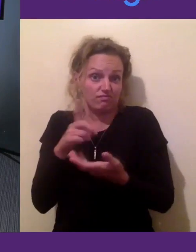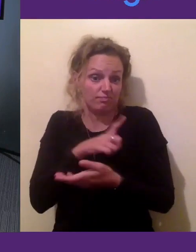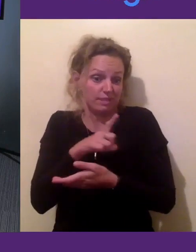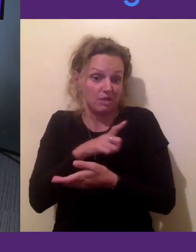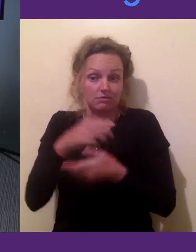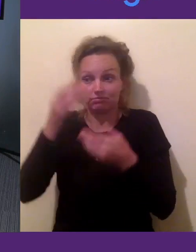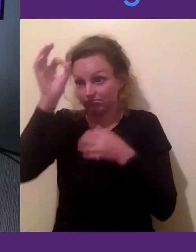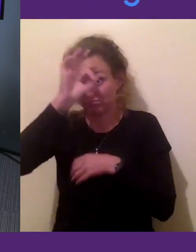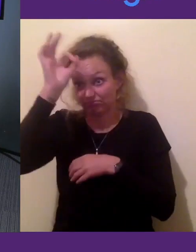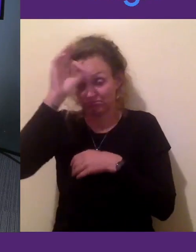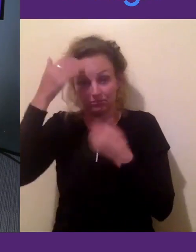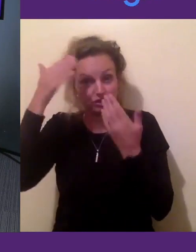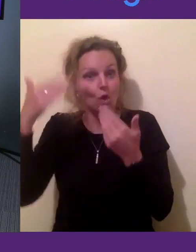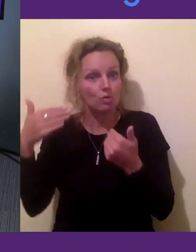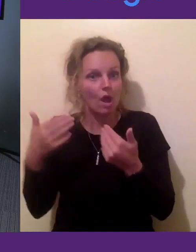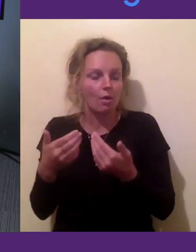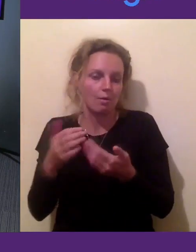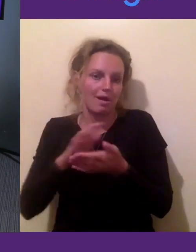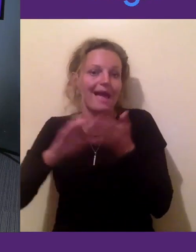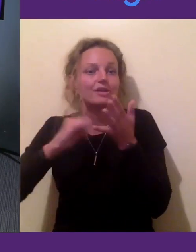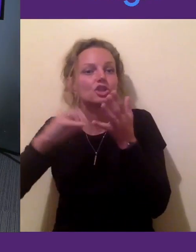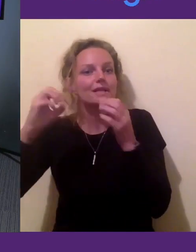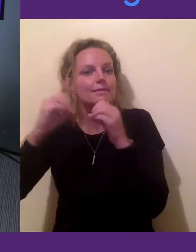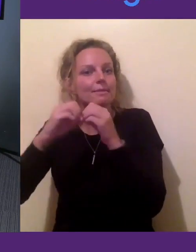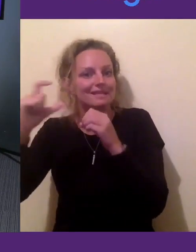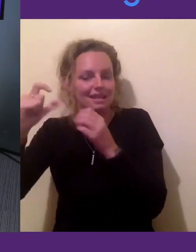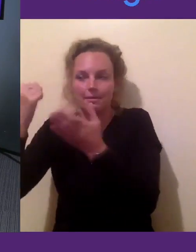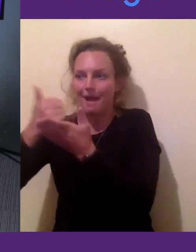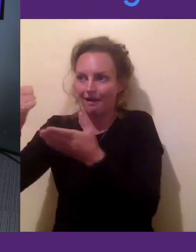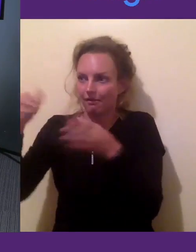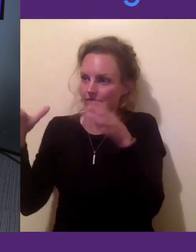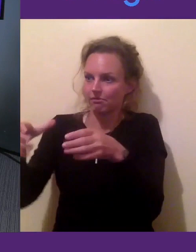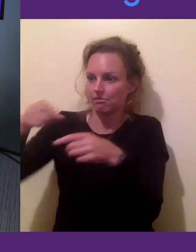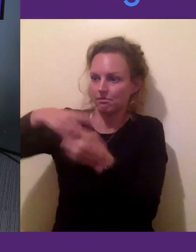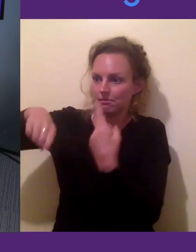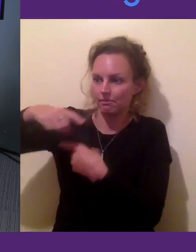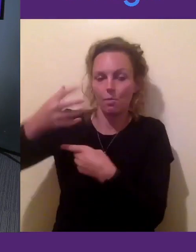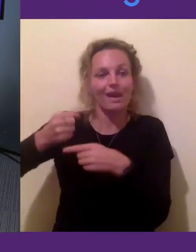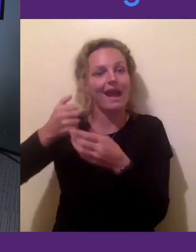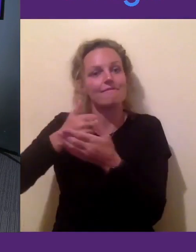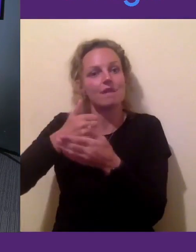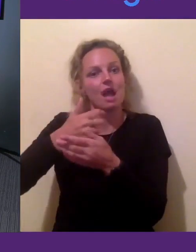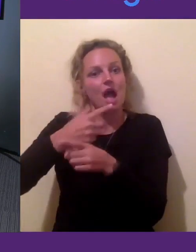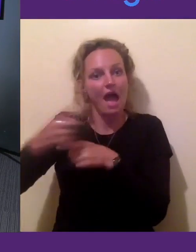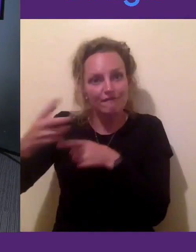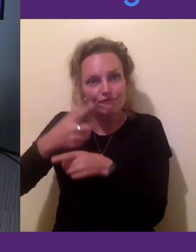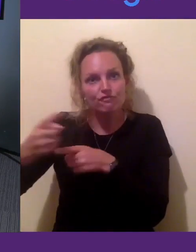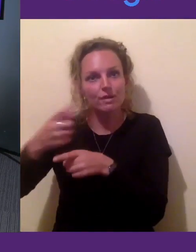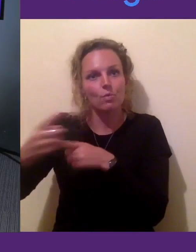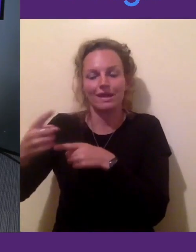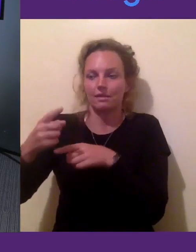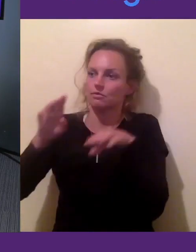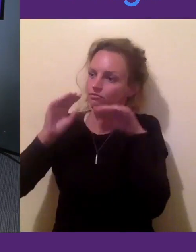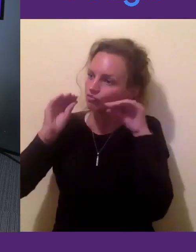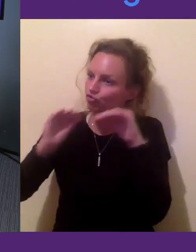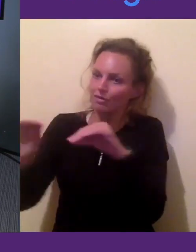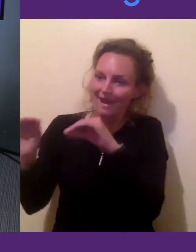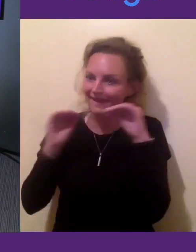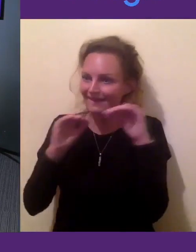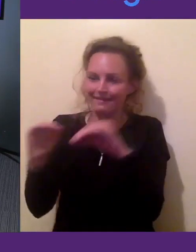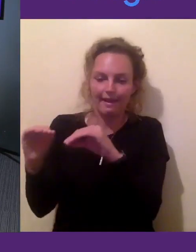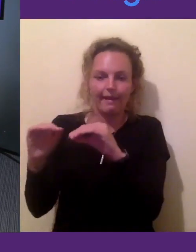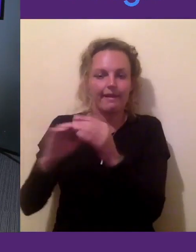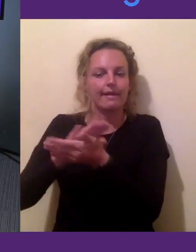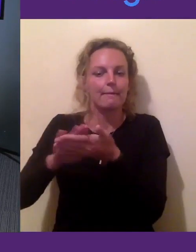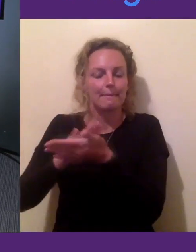sessions with external parties, which is available to all our staff. We do lots of internal elements to actually just try and